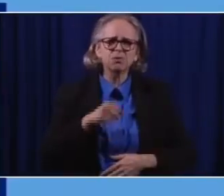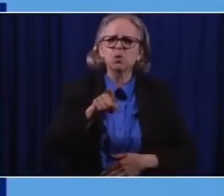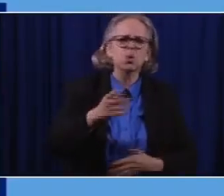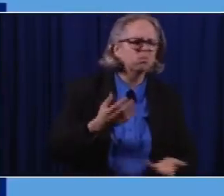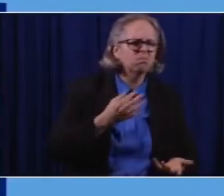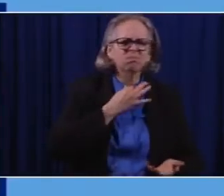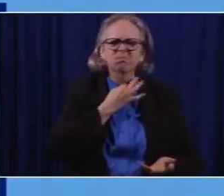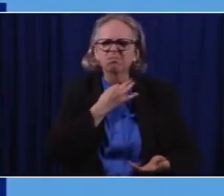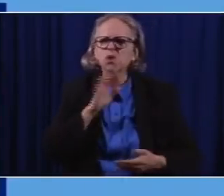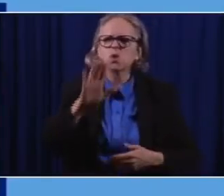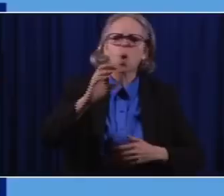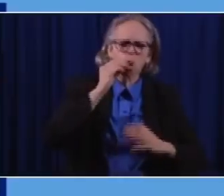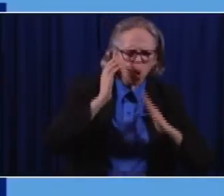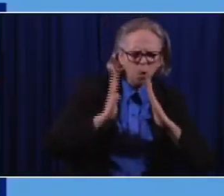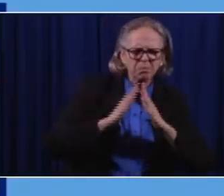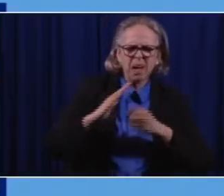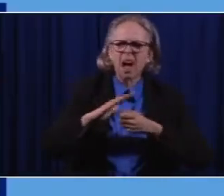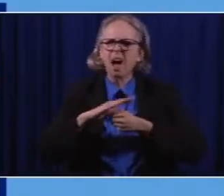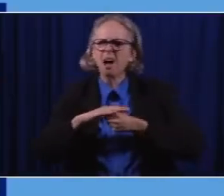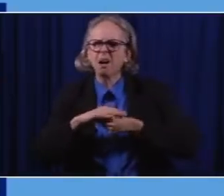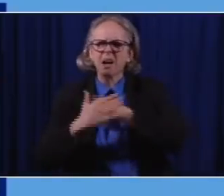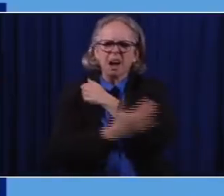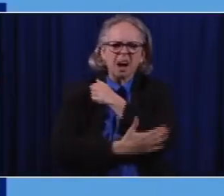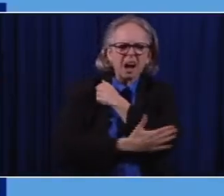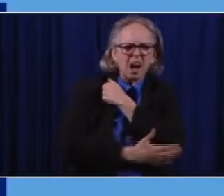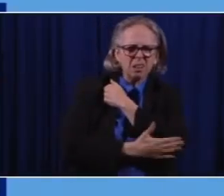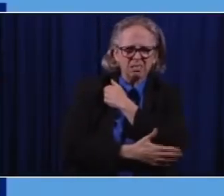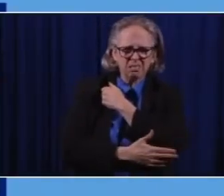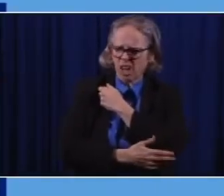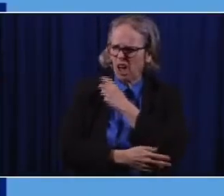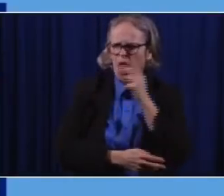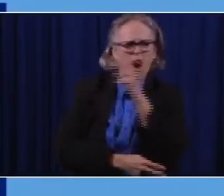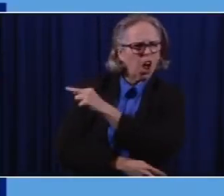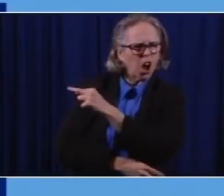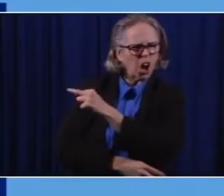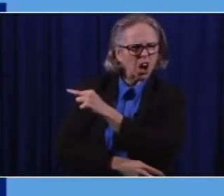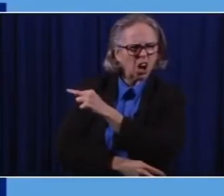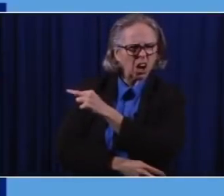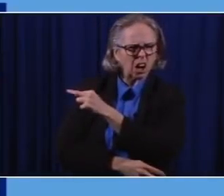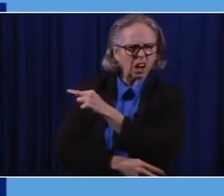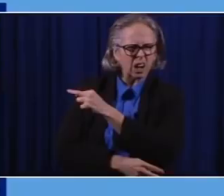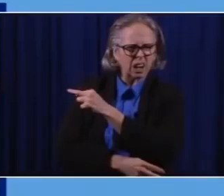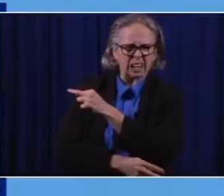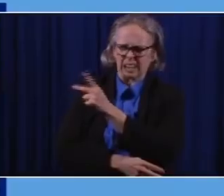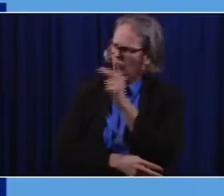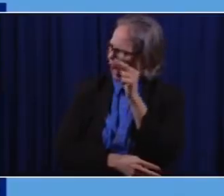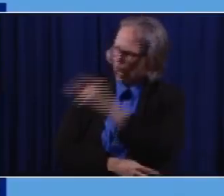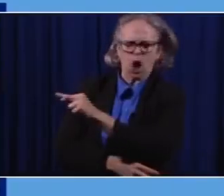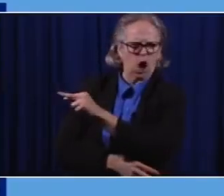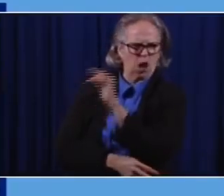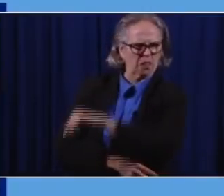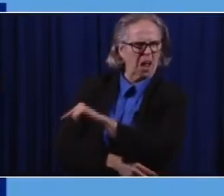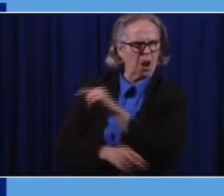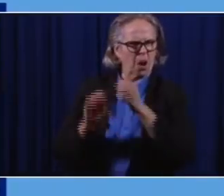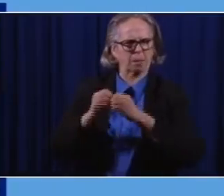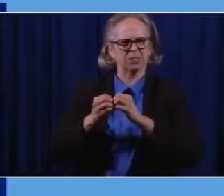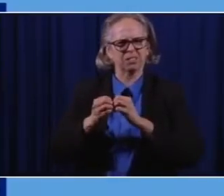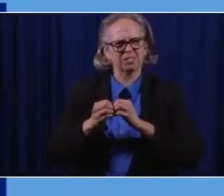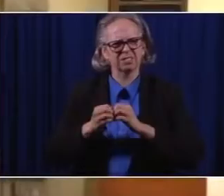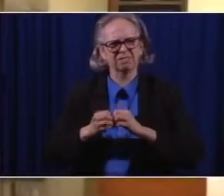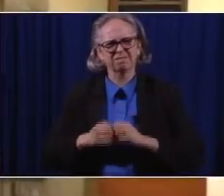county right now. This is the best slide to look at. You can see, sadly, because it